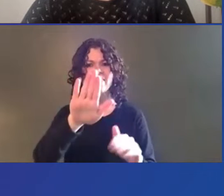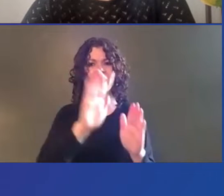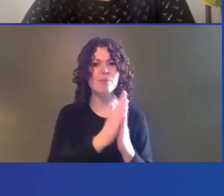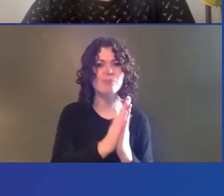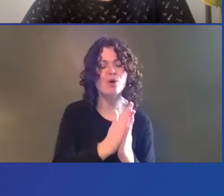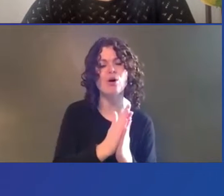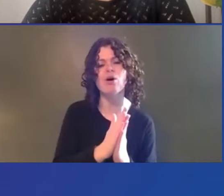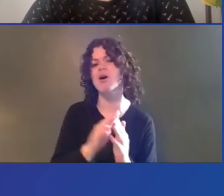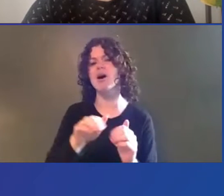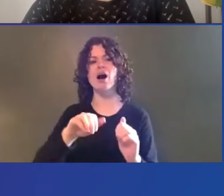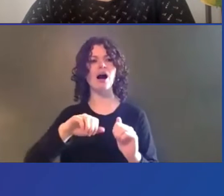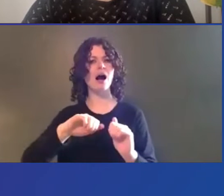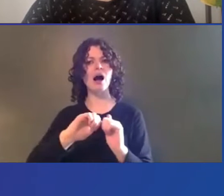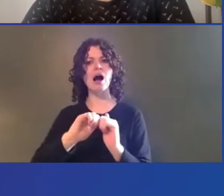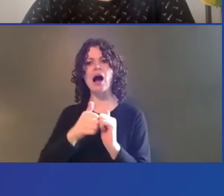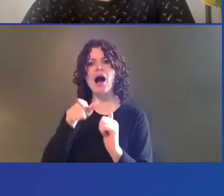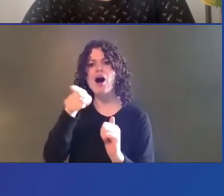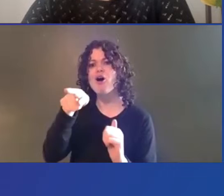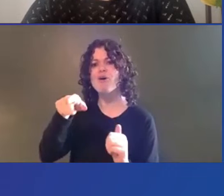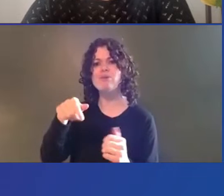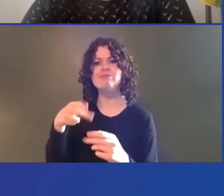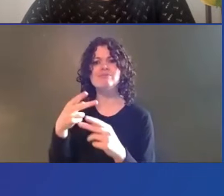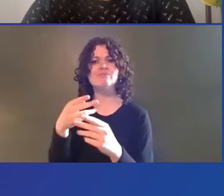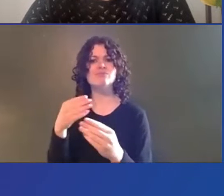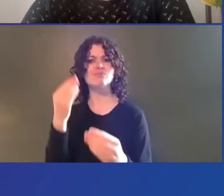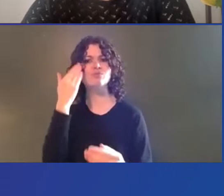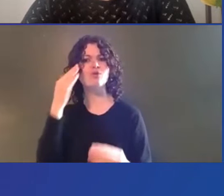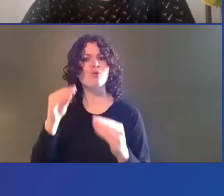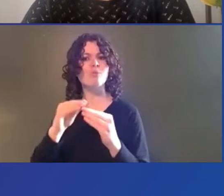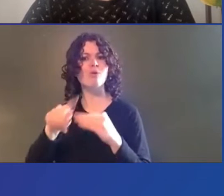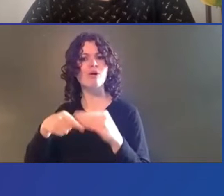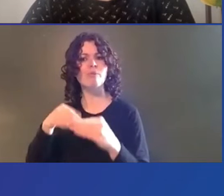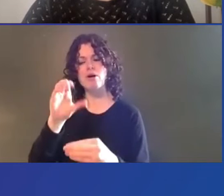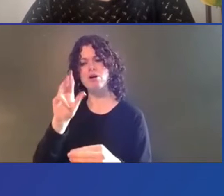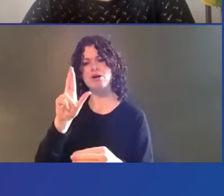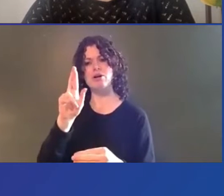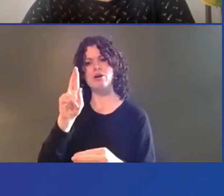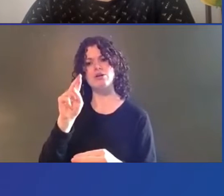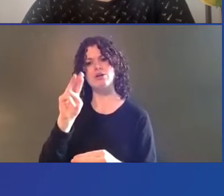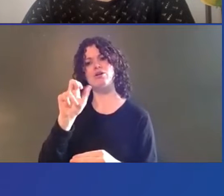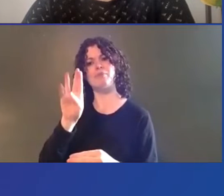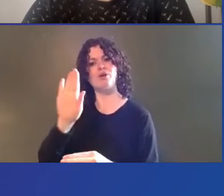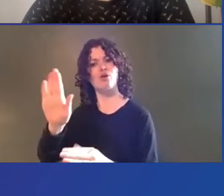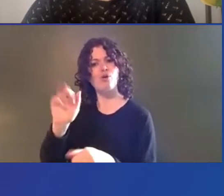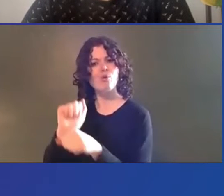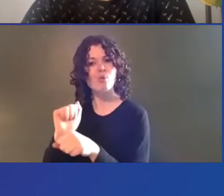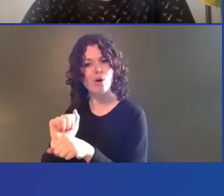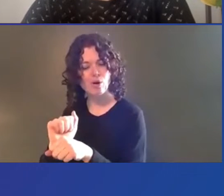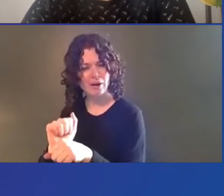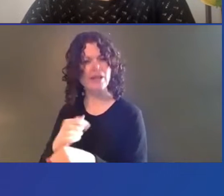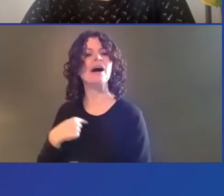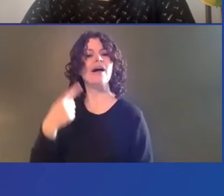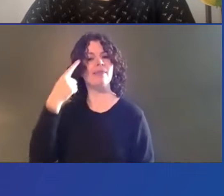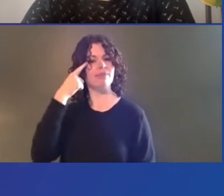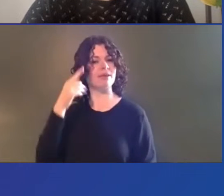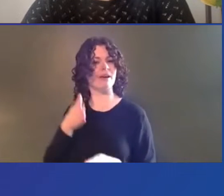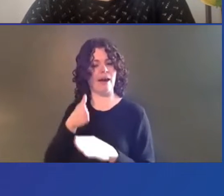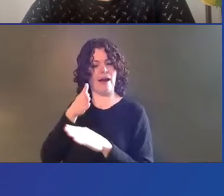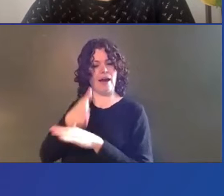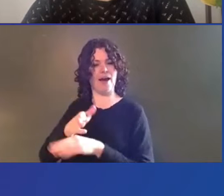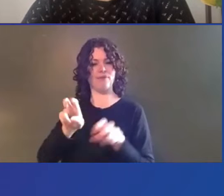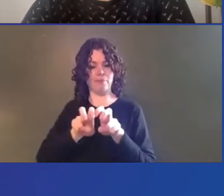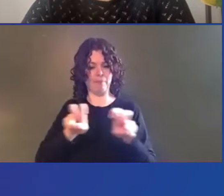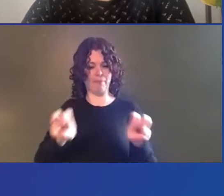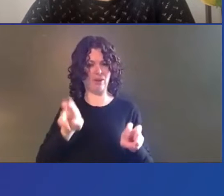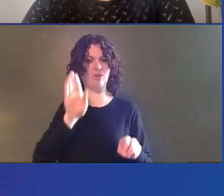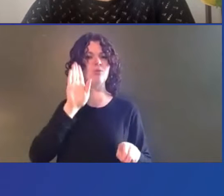work? How do I, all of these questions. I believe there will be ways to connect more after this. And I'm so grateful to both of you.